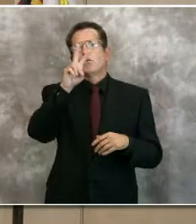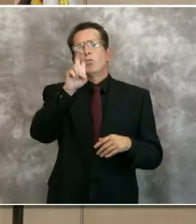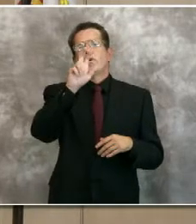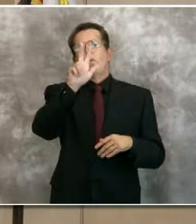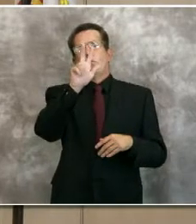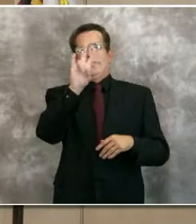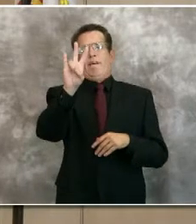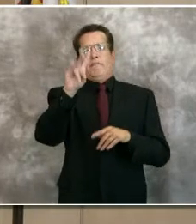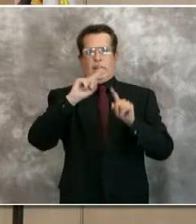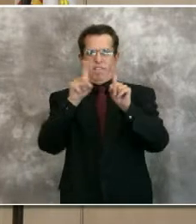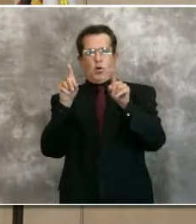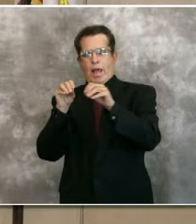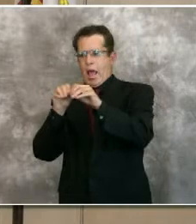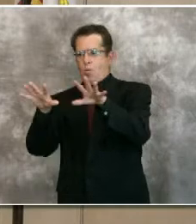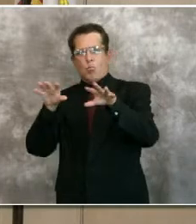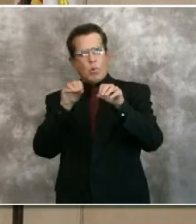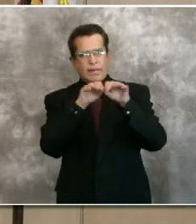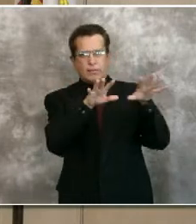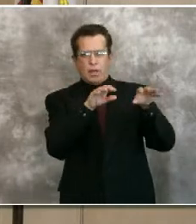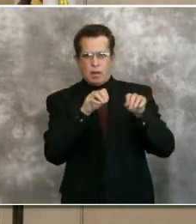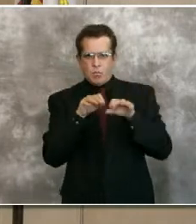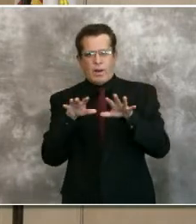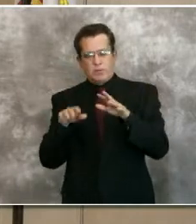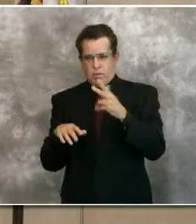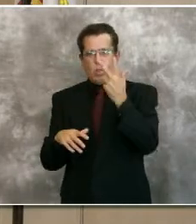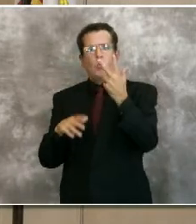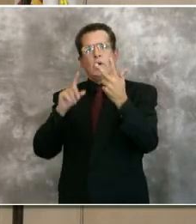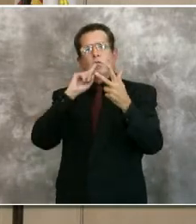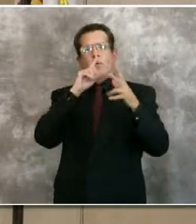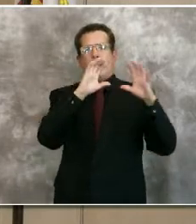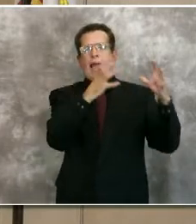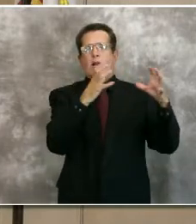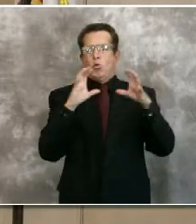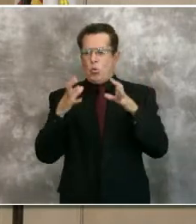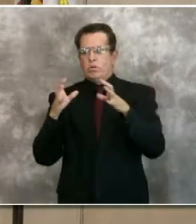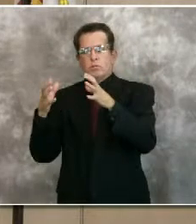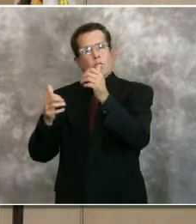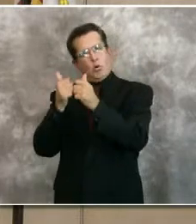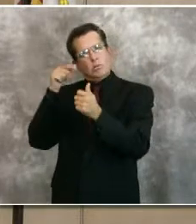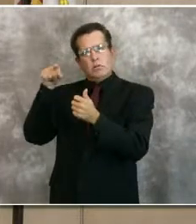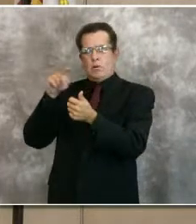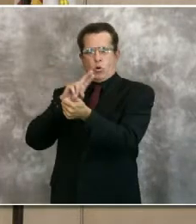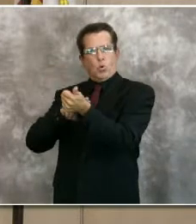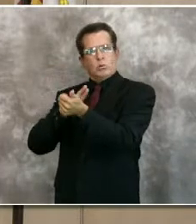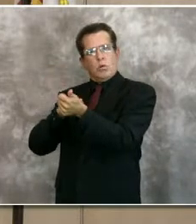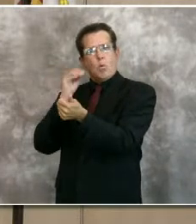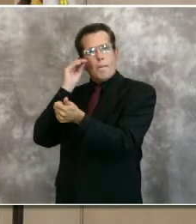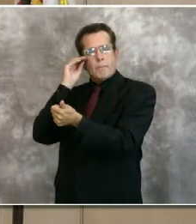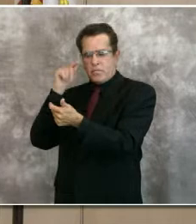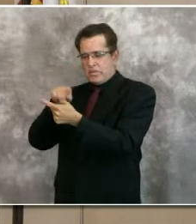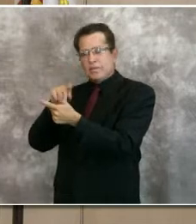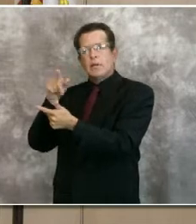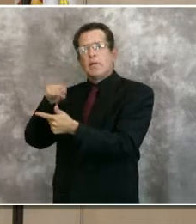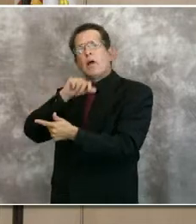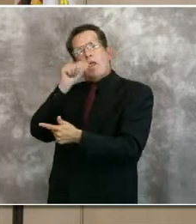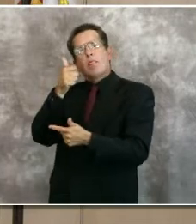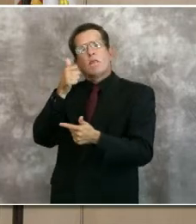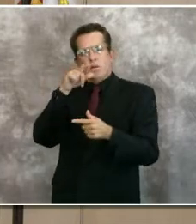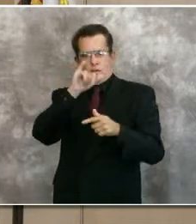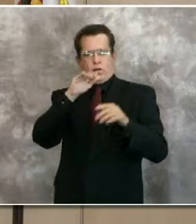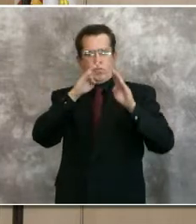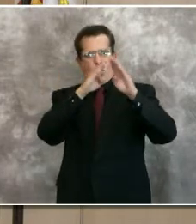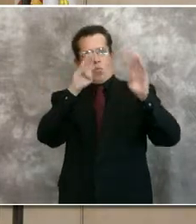237 outbreaks in 3 primary categories: skilled nursing facilities, other congregate